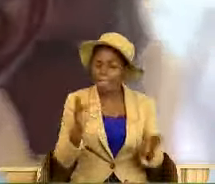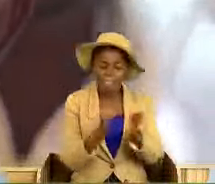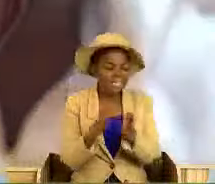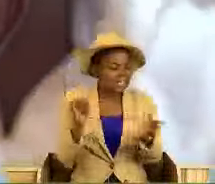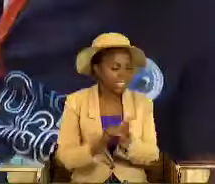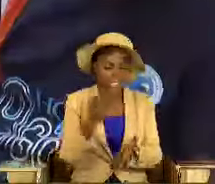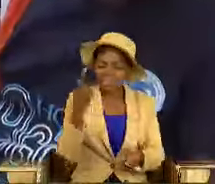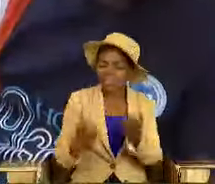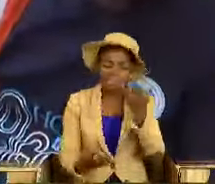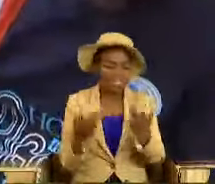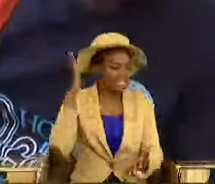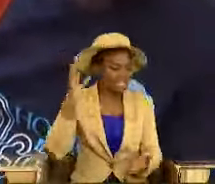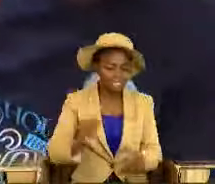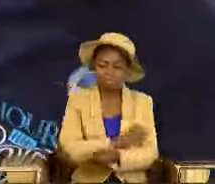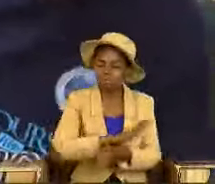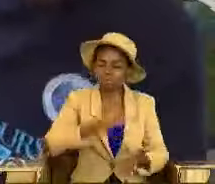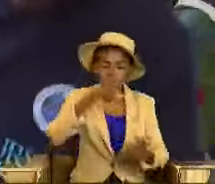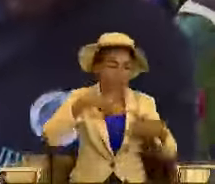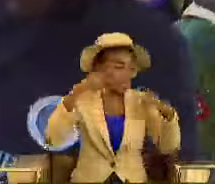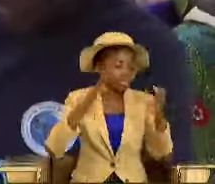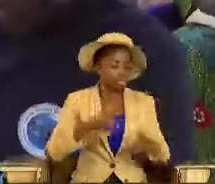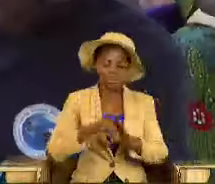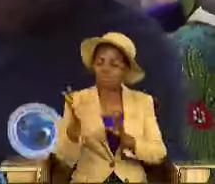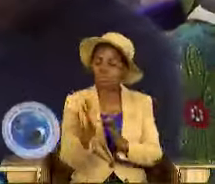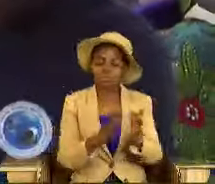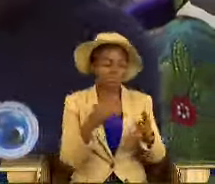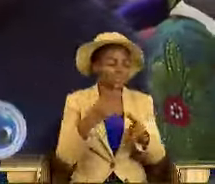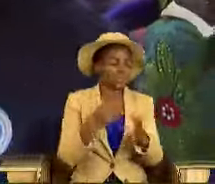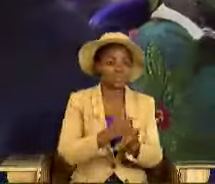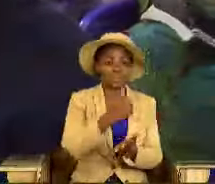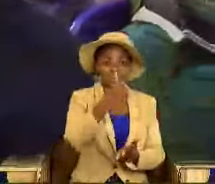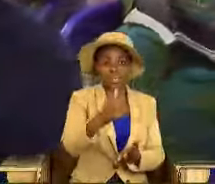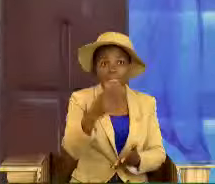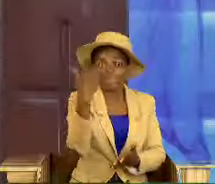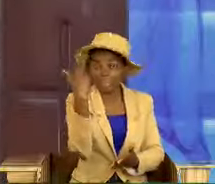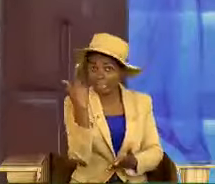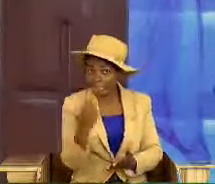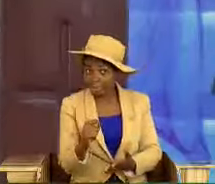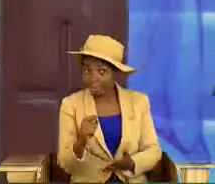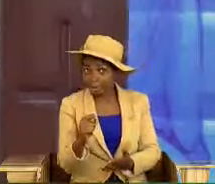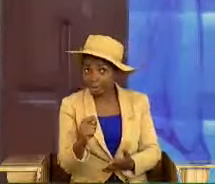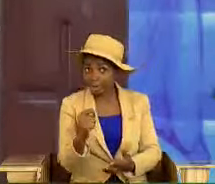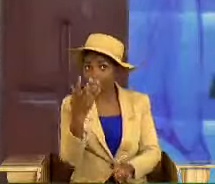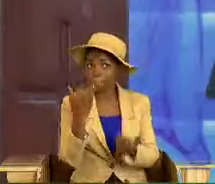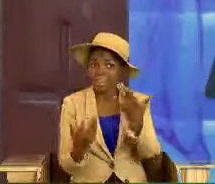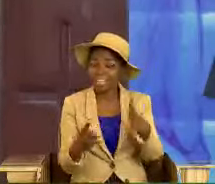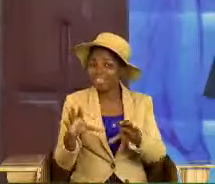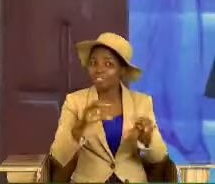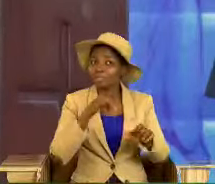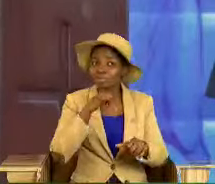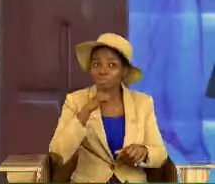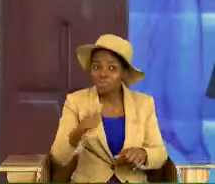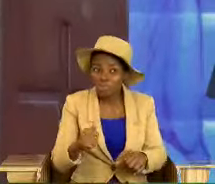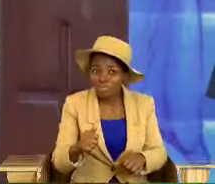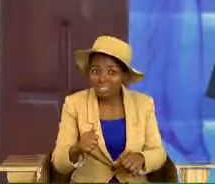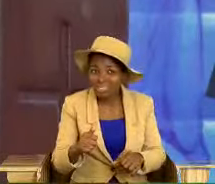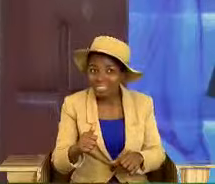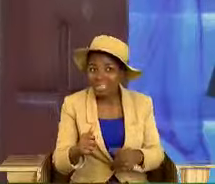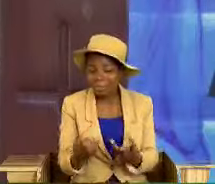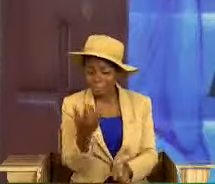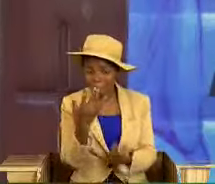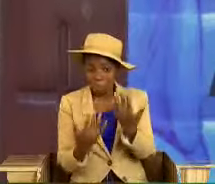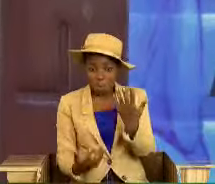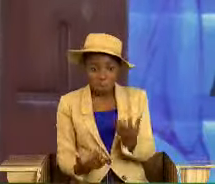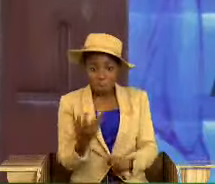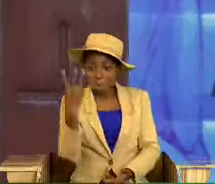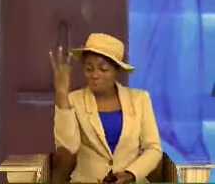enemies number two testimony the fire did not harm them was just like cool